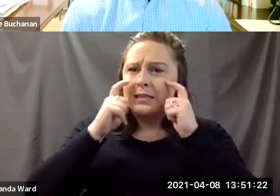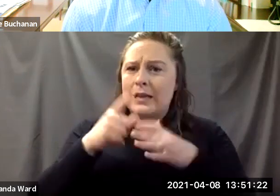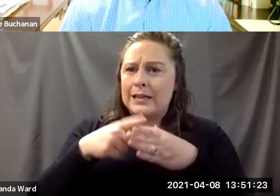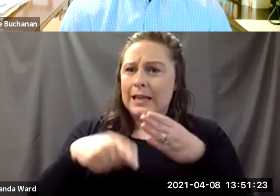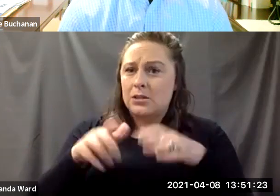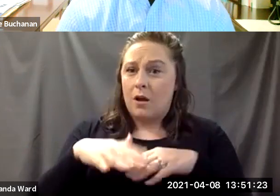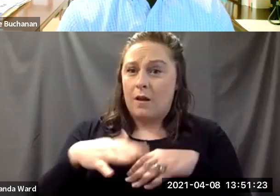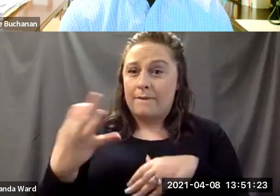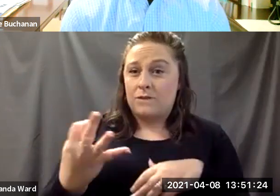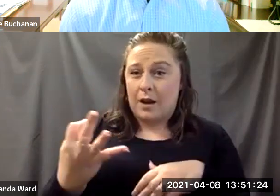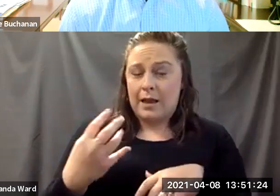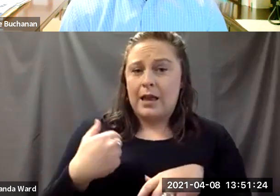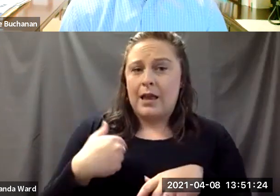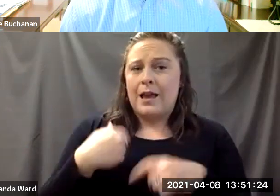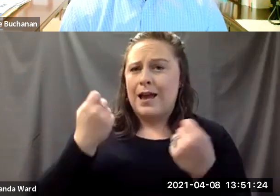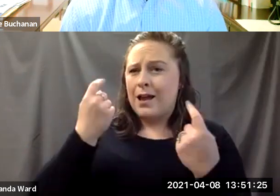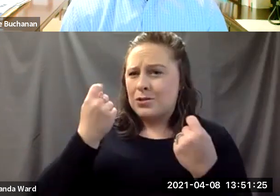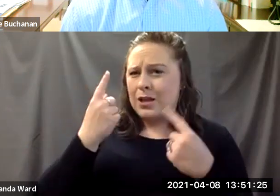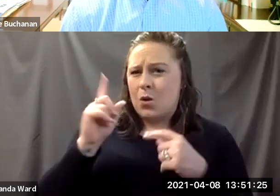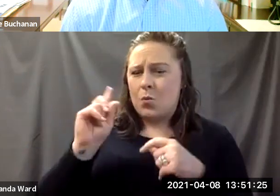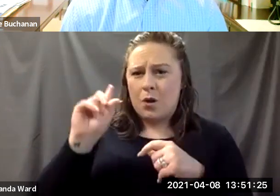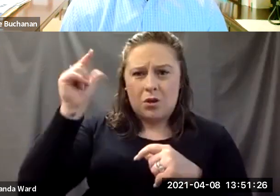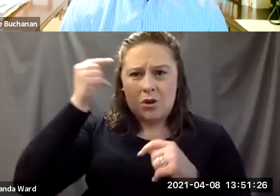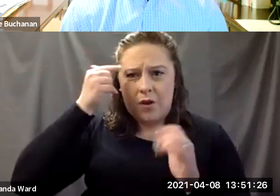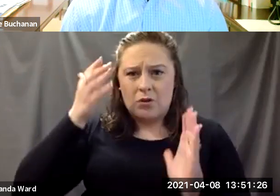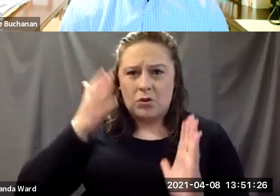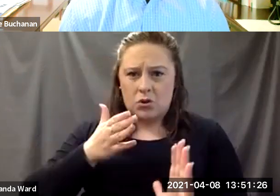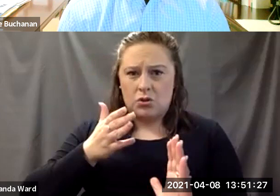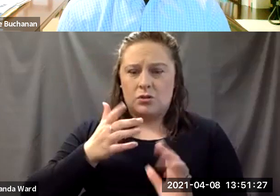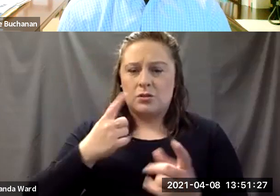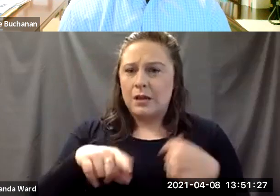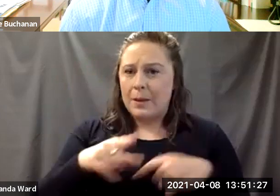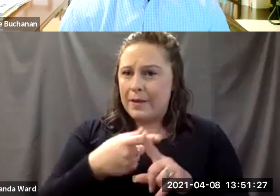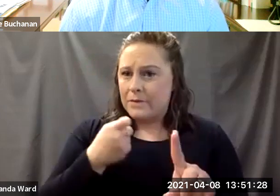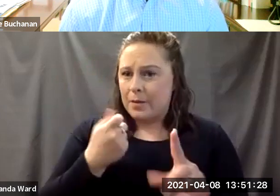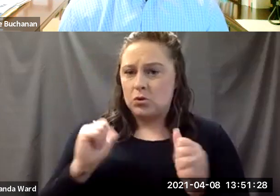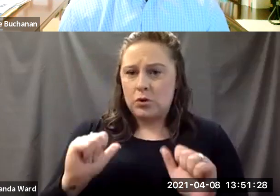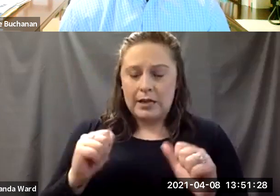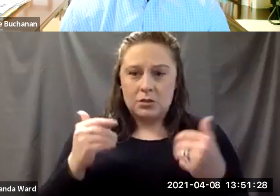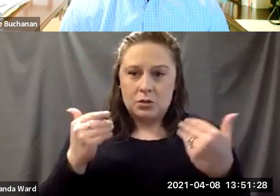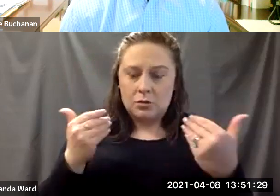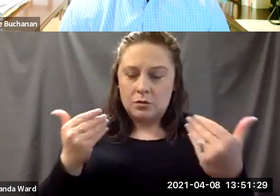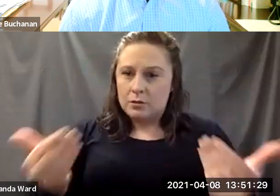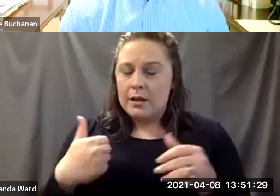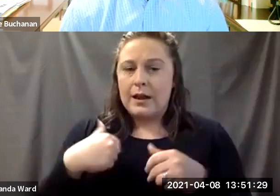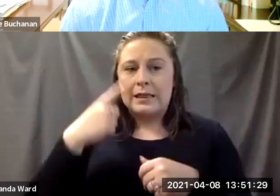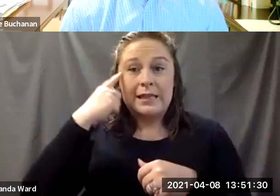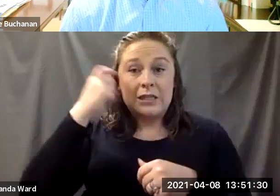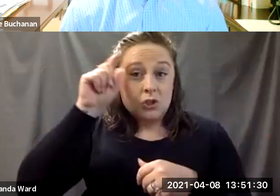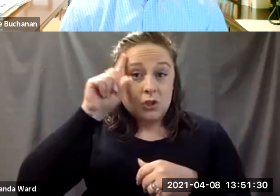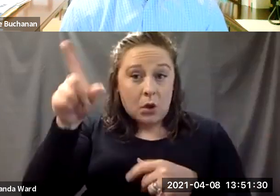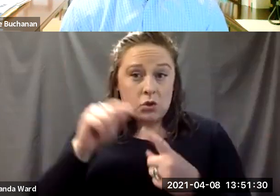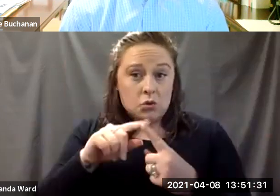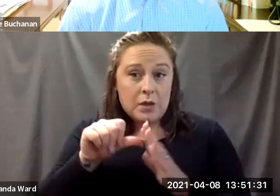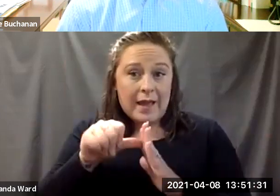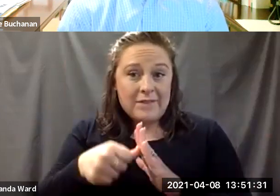Friday. I understand where the governor is coming from in trying to move forward. I think she was smart to